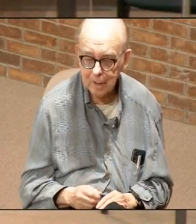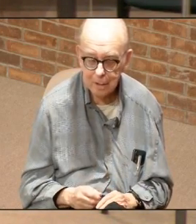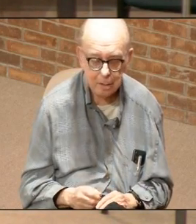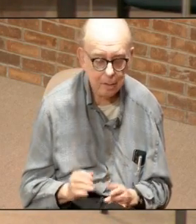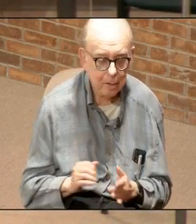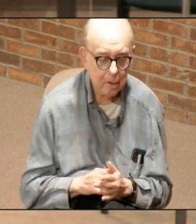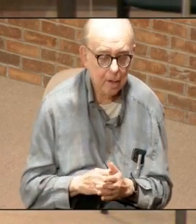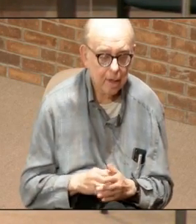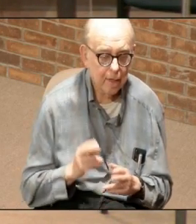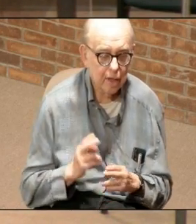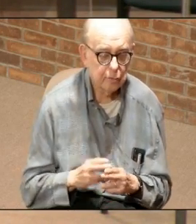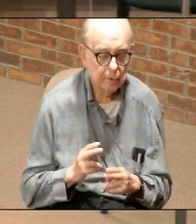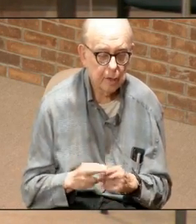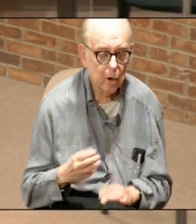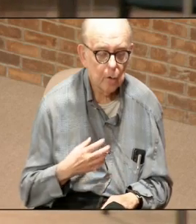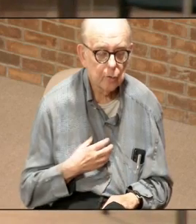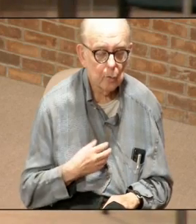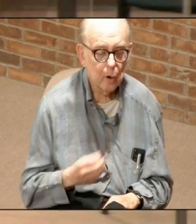That's white noise.